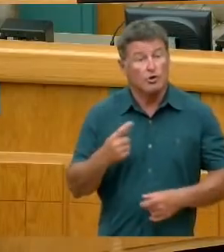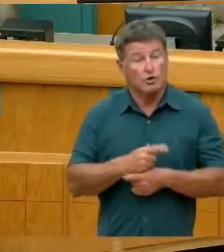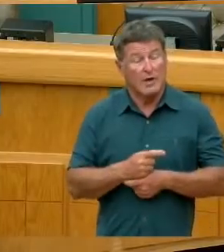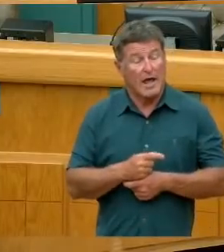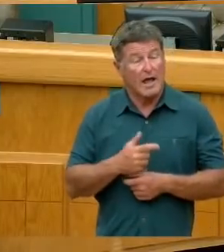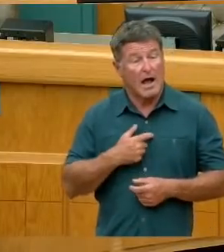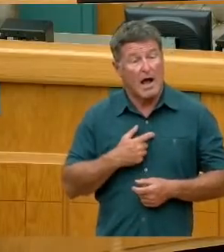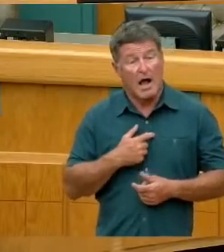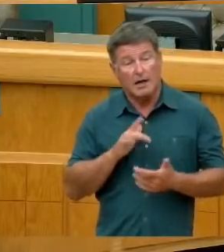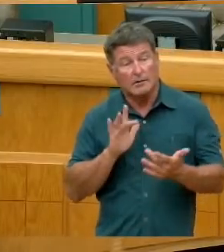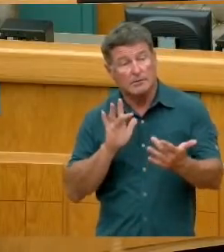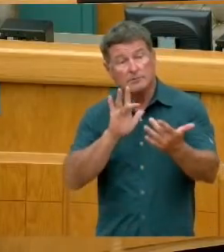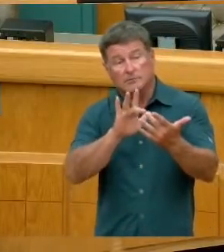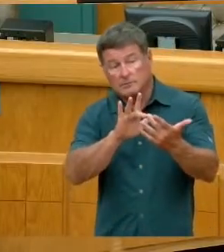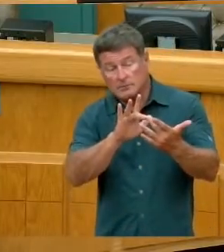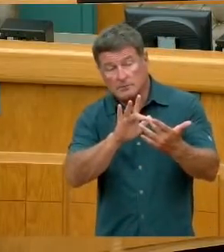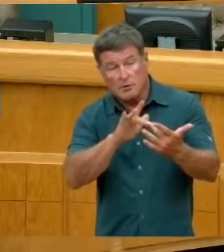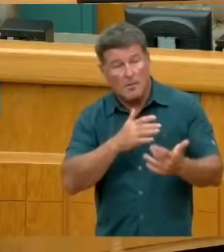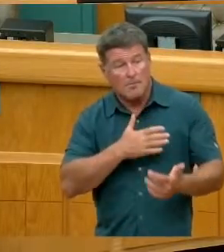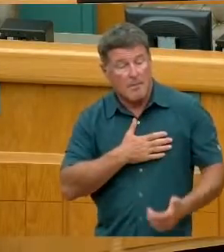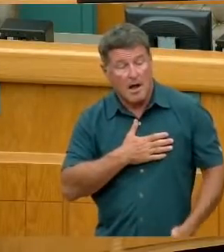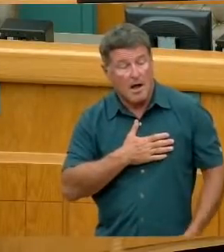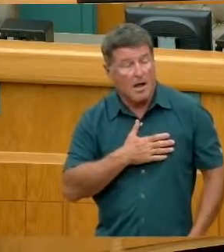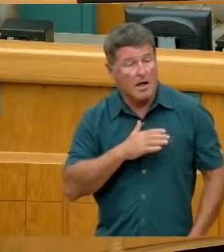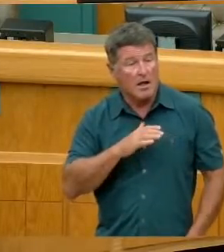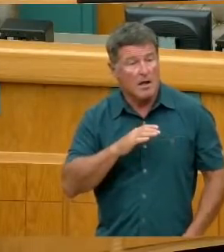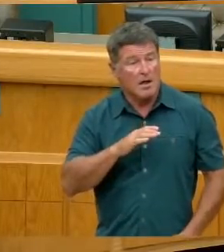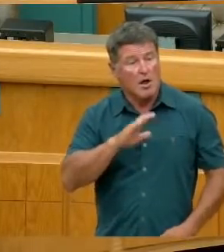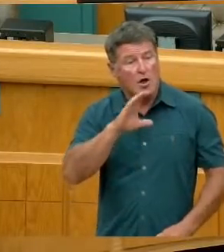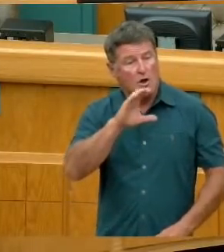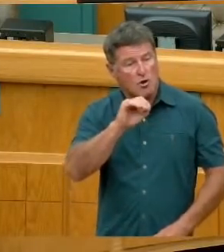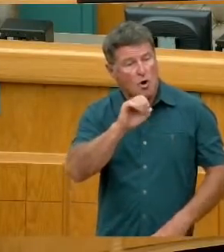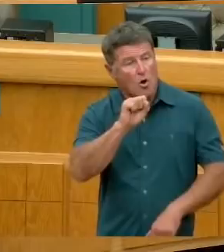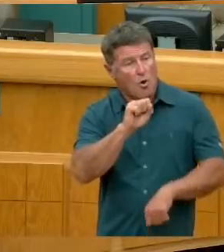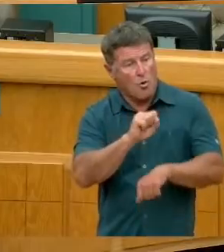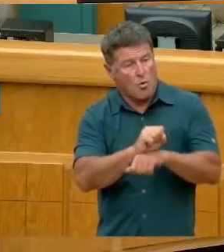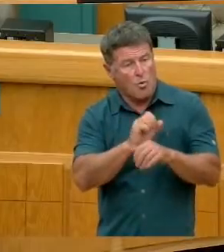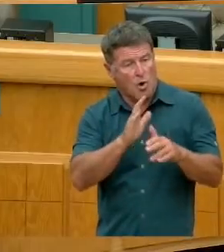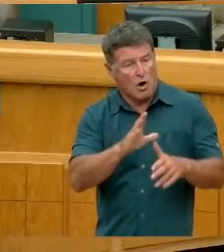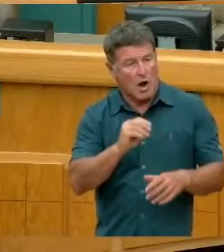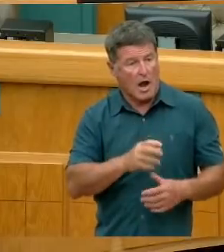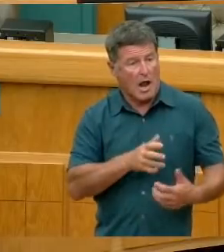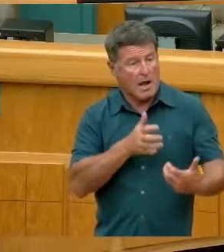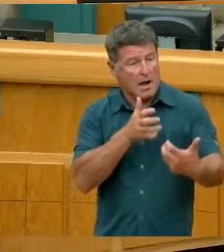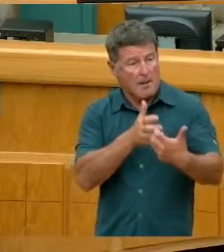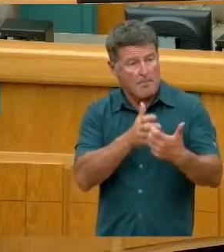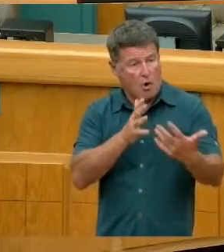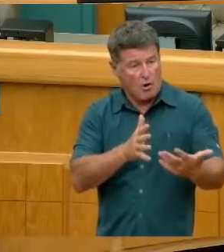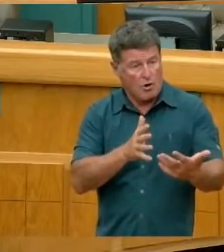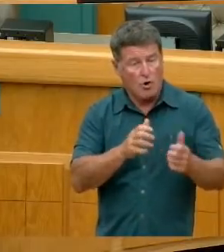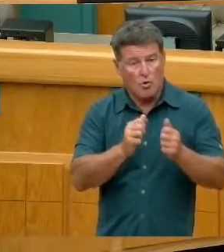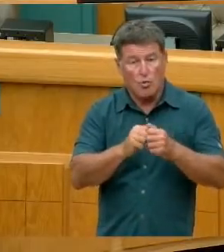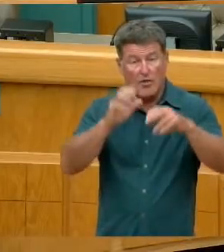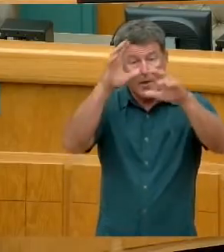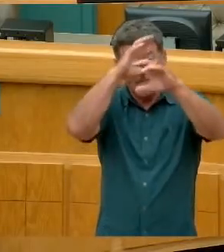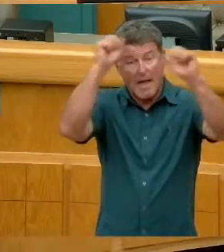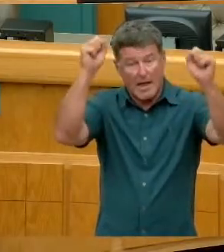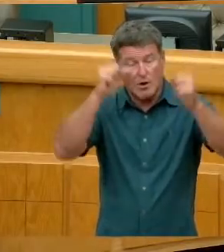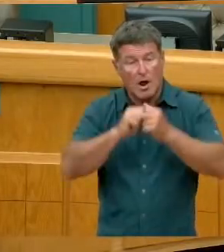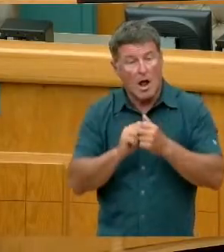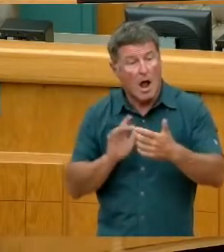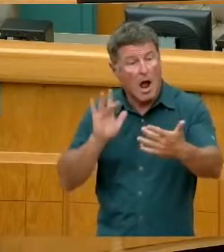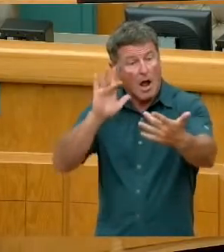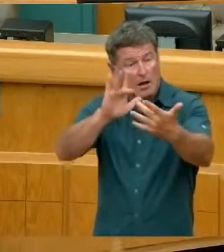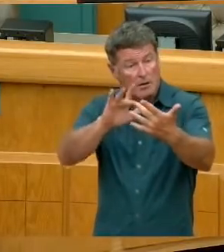my colleague and my, quite frankly, co-partner in this pandemic, Mayor Joe